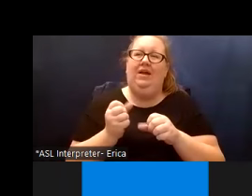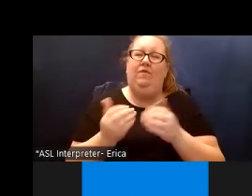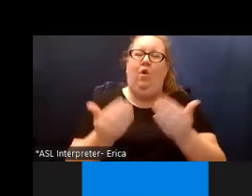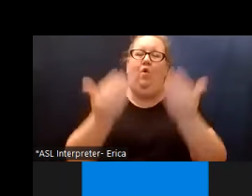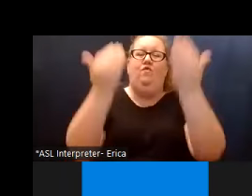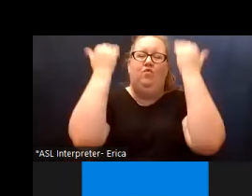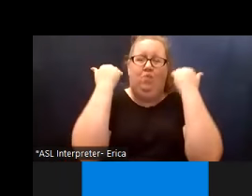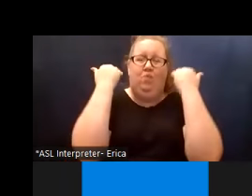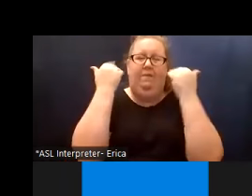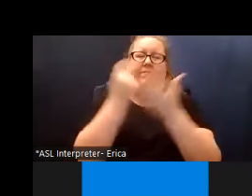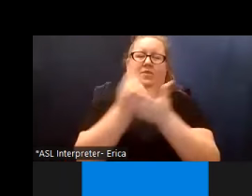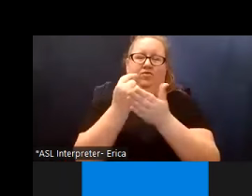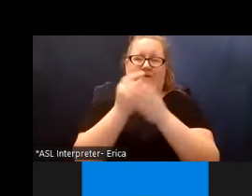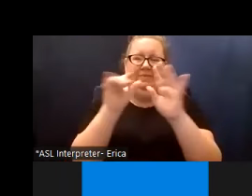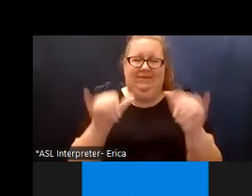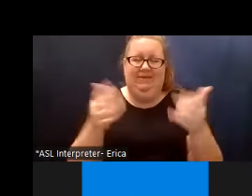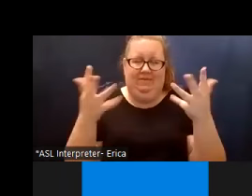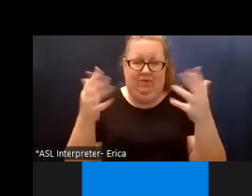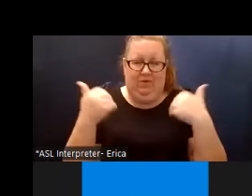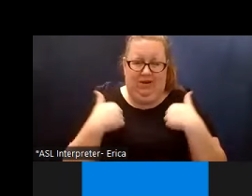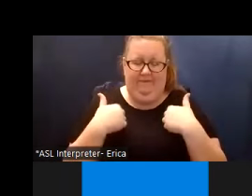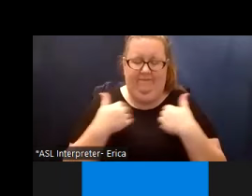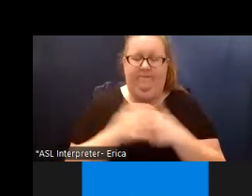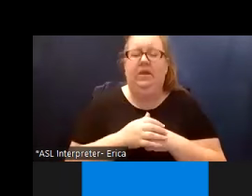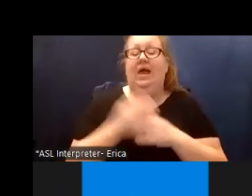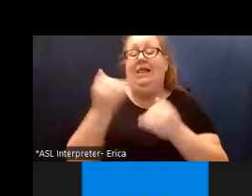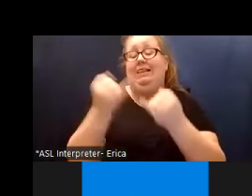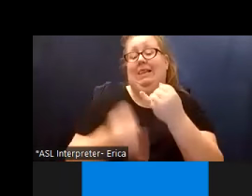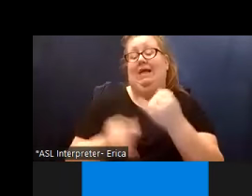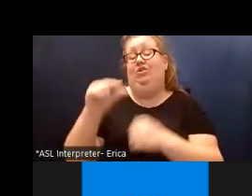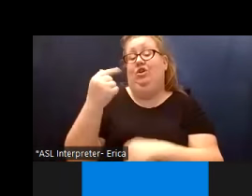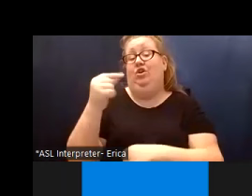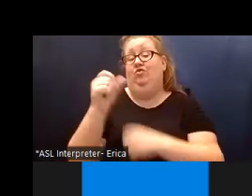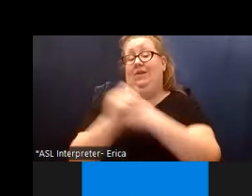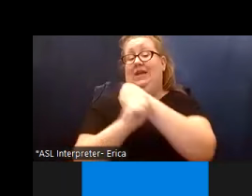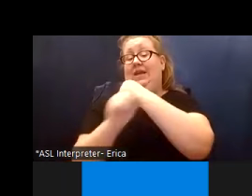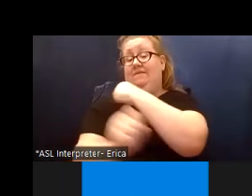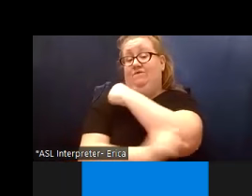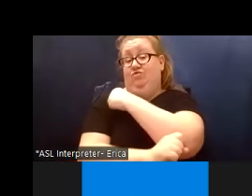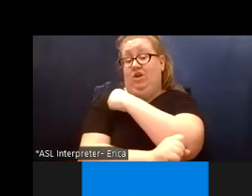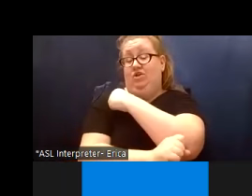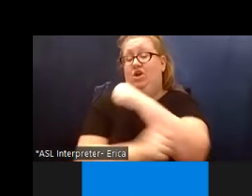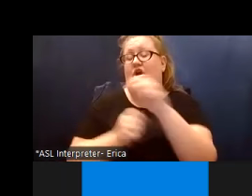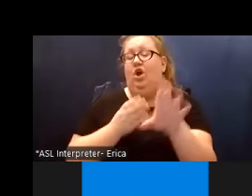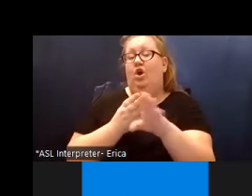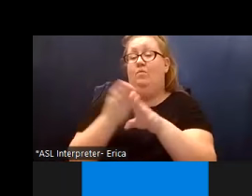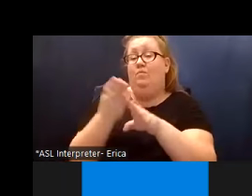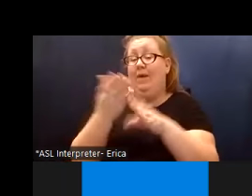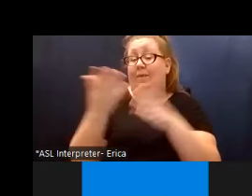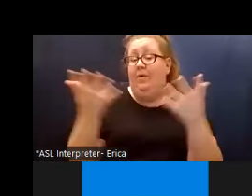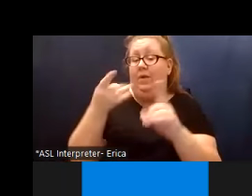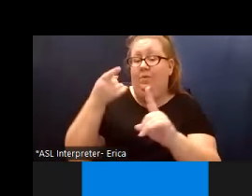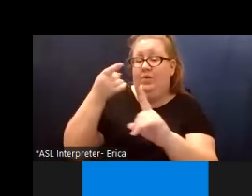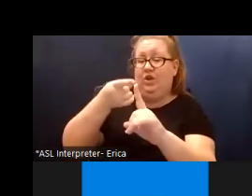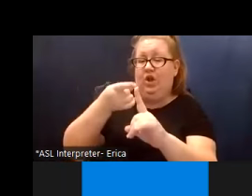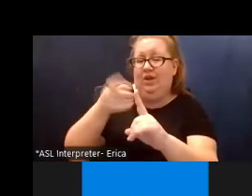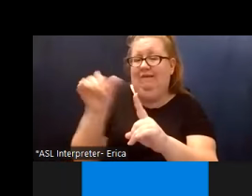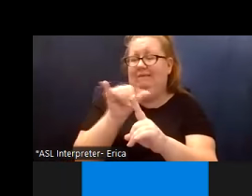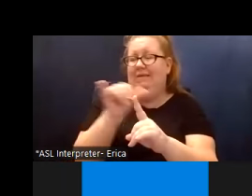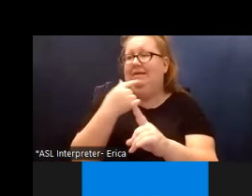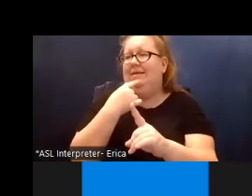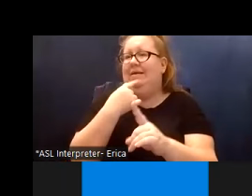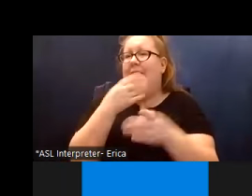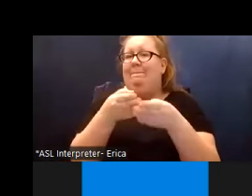exist. Lastly, for green infrastructure, we would be primarily targeting, like I said, the